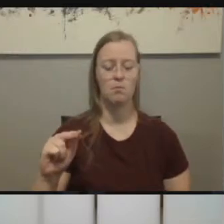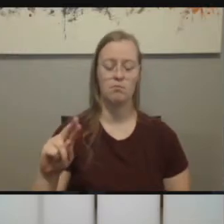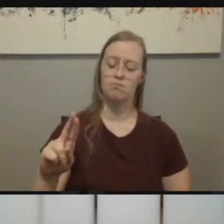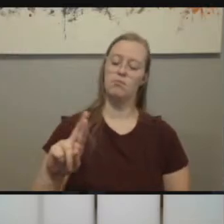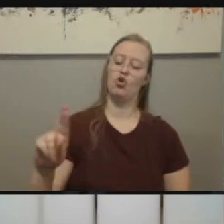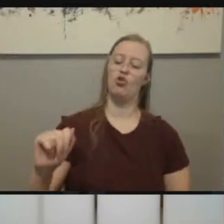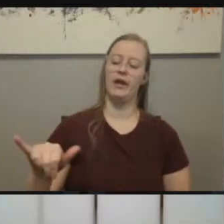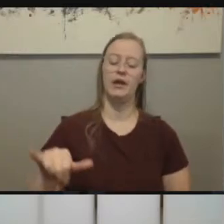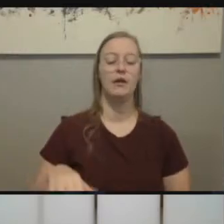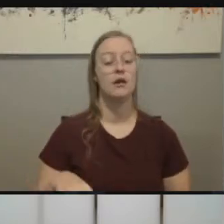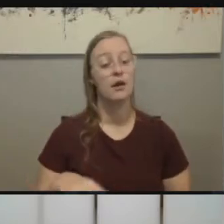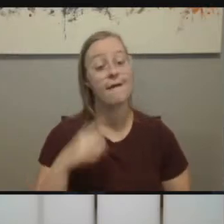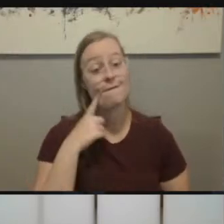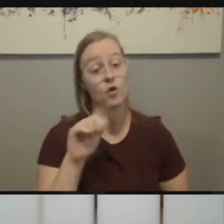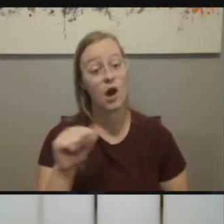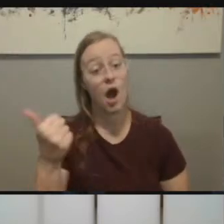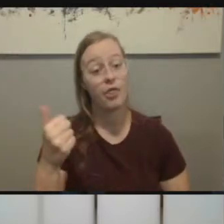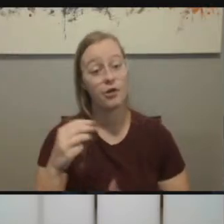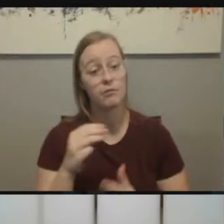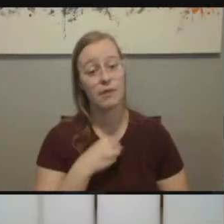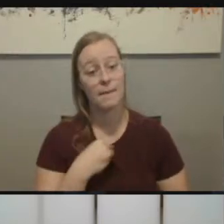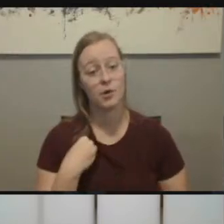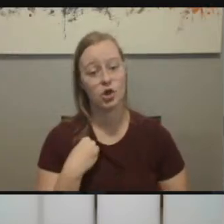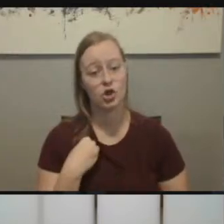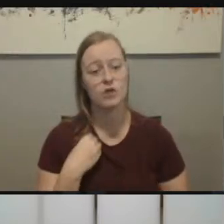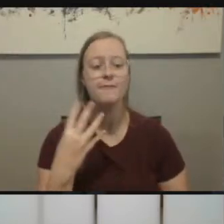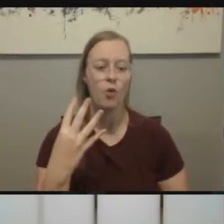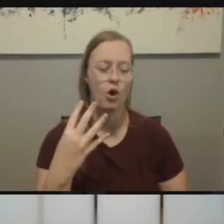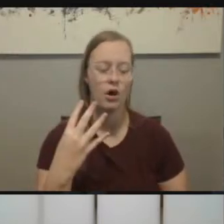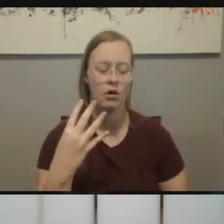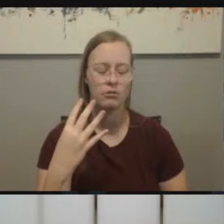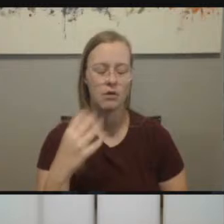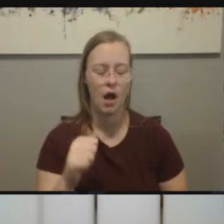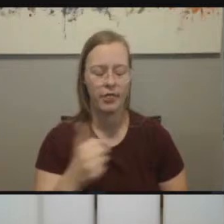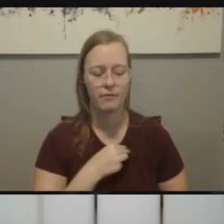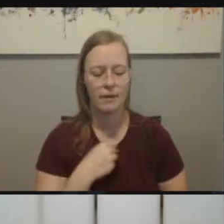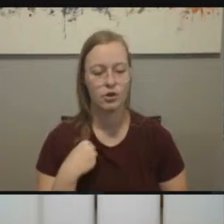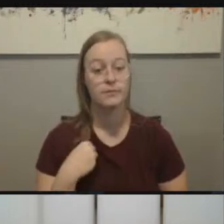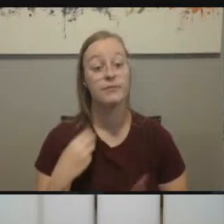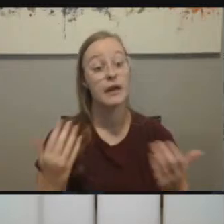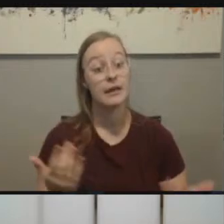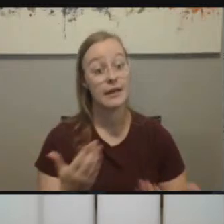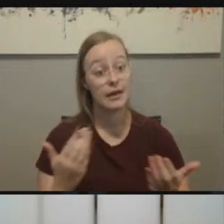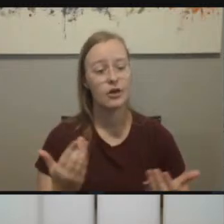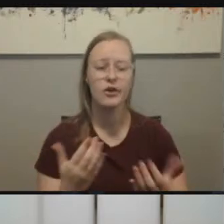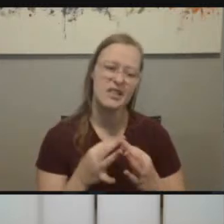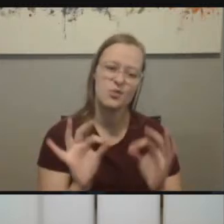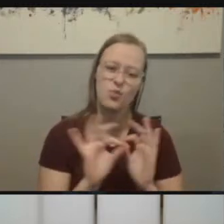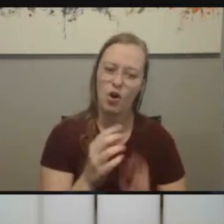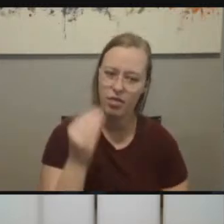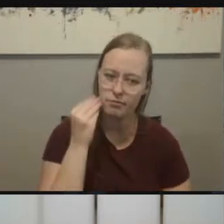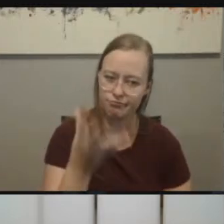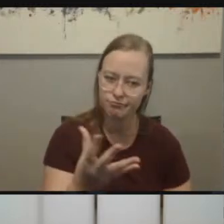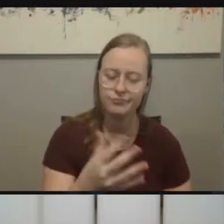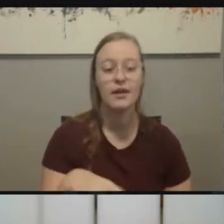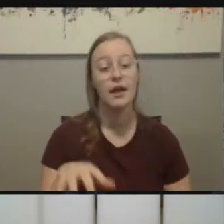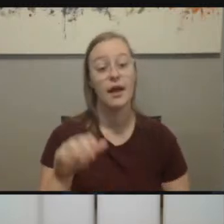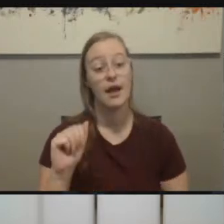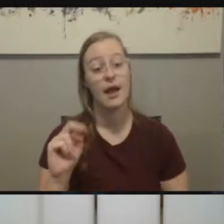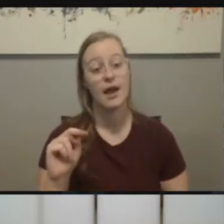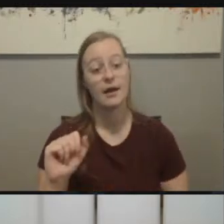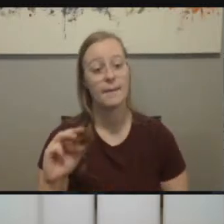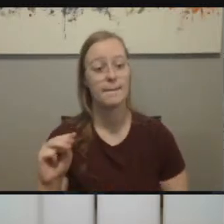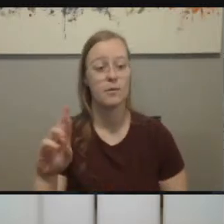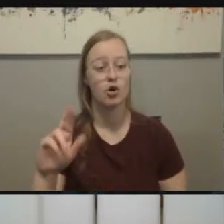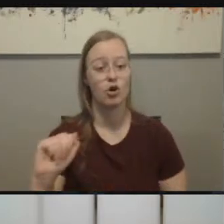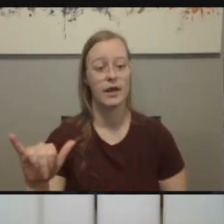4 other members. And here it's worth mentioning that Anna Murray's